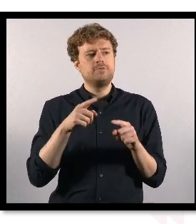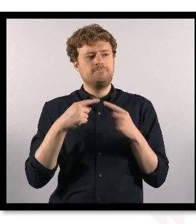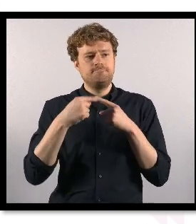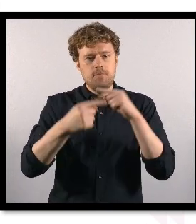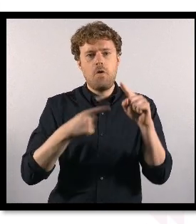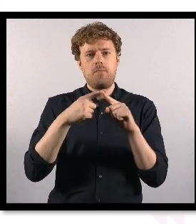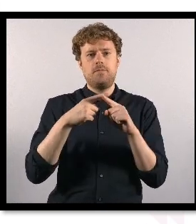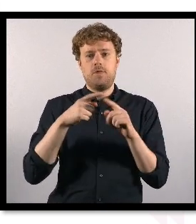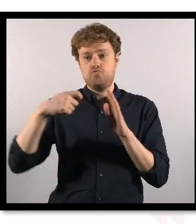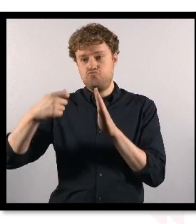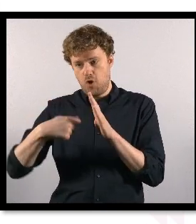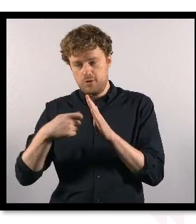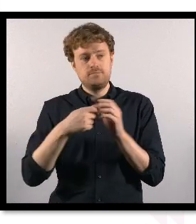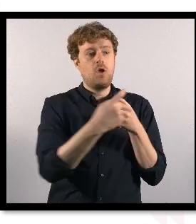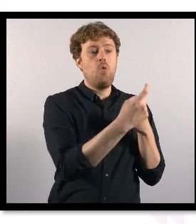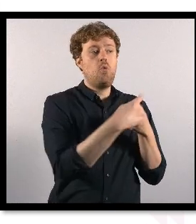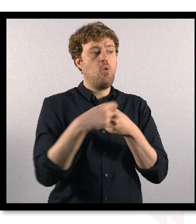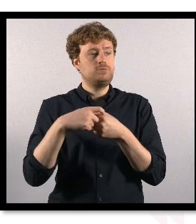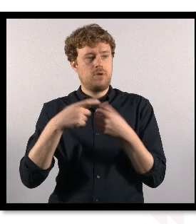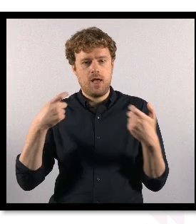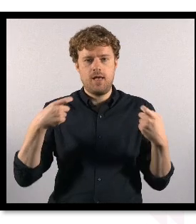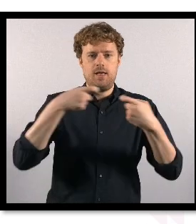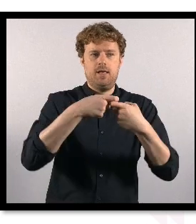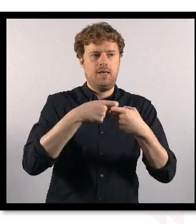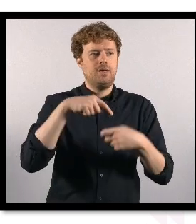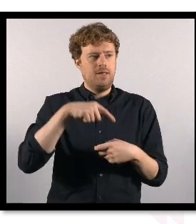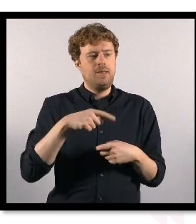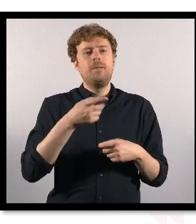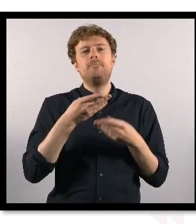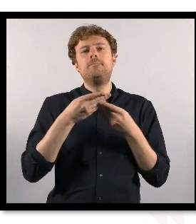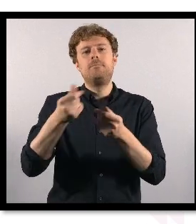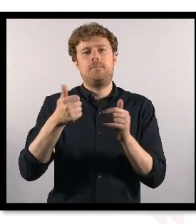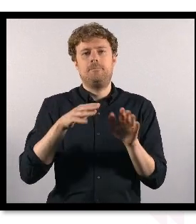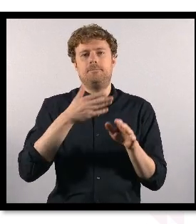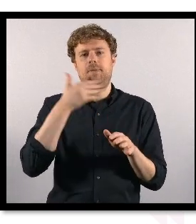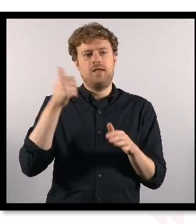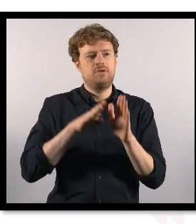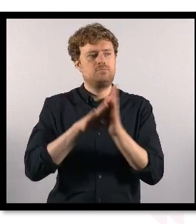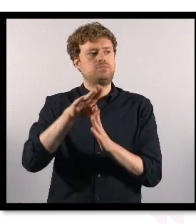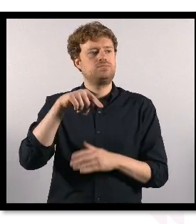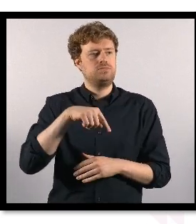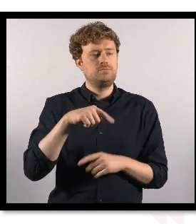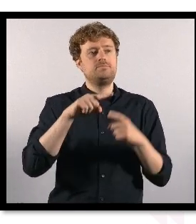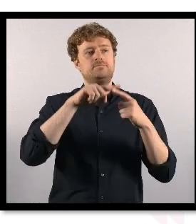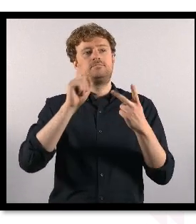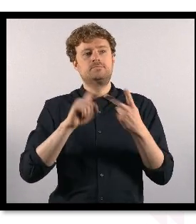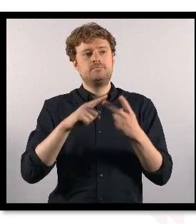end users, to have more guidance when they start adopting new projects, making choices, but also help